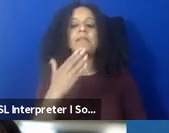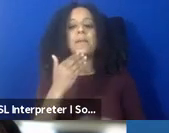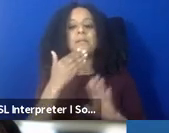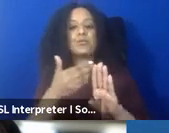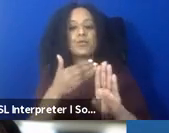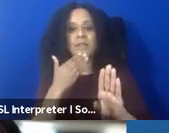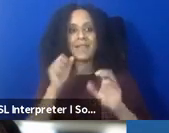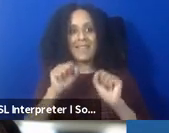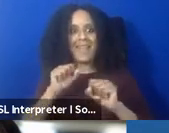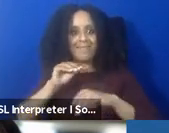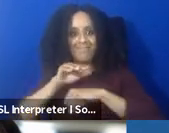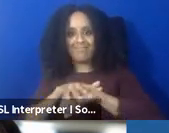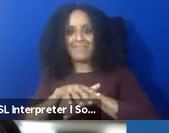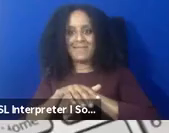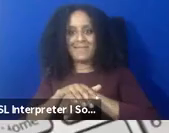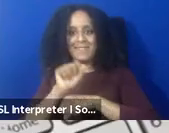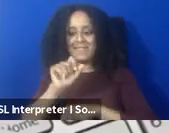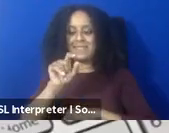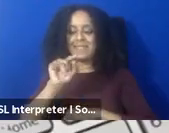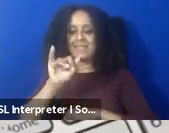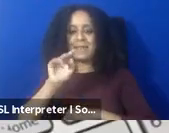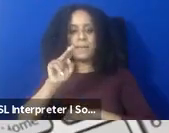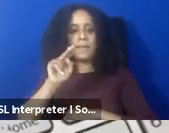and vestibular systems.